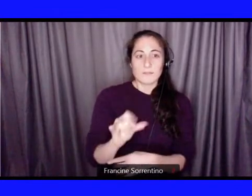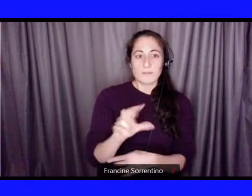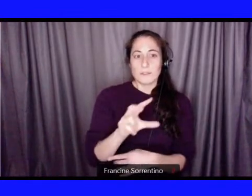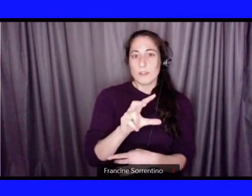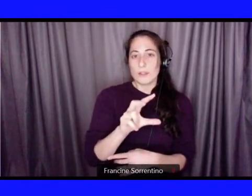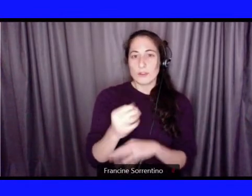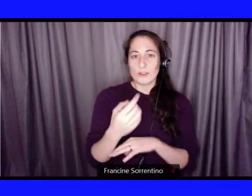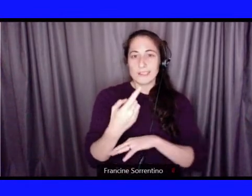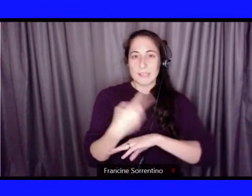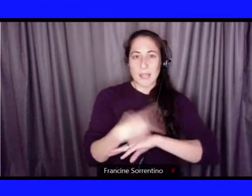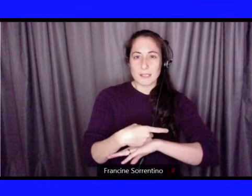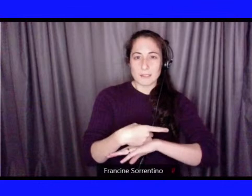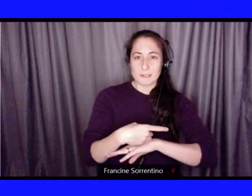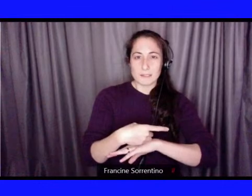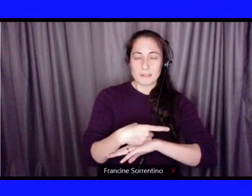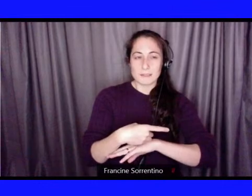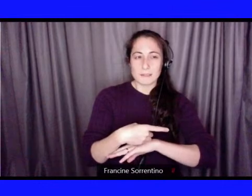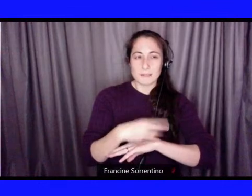strategic